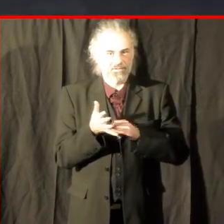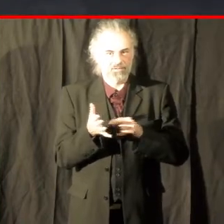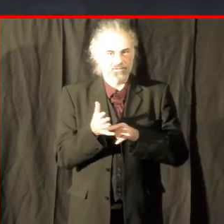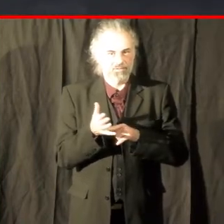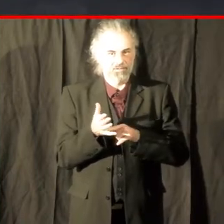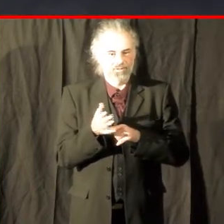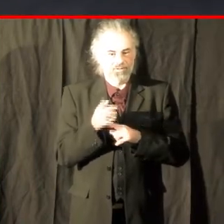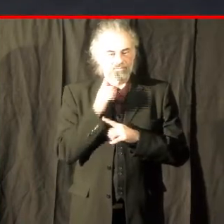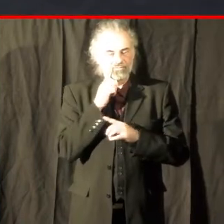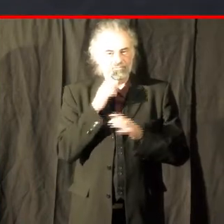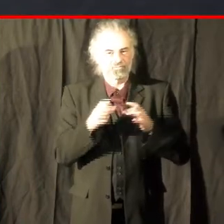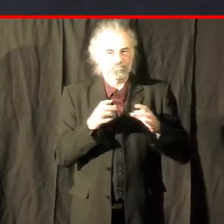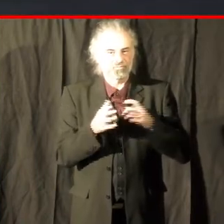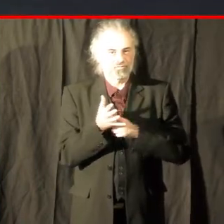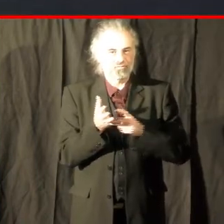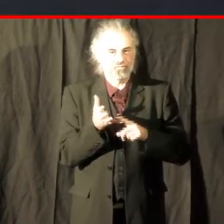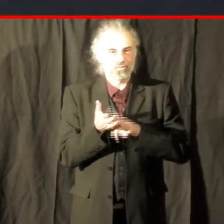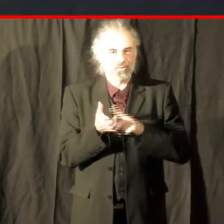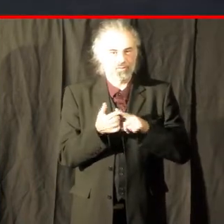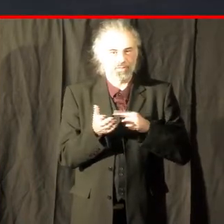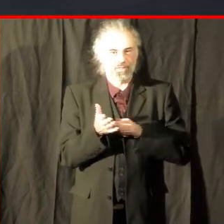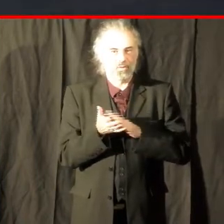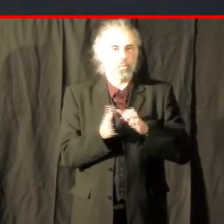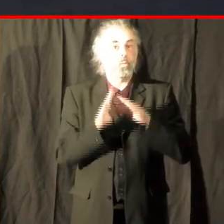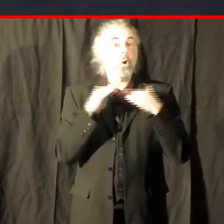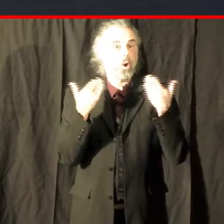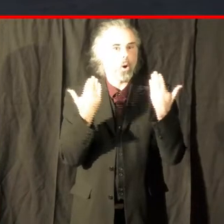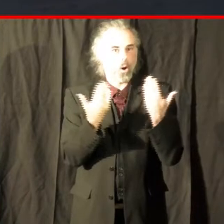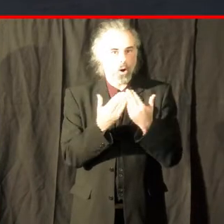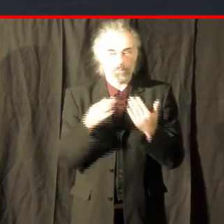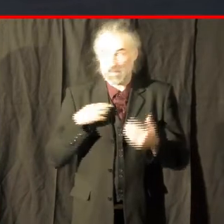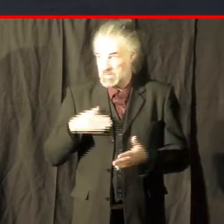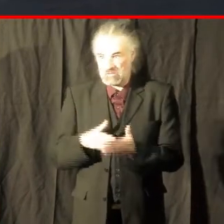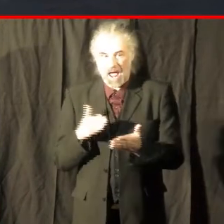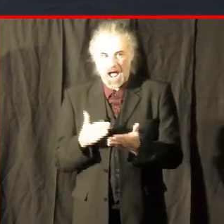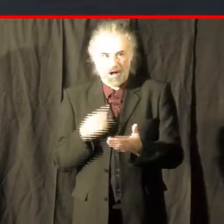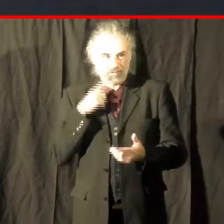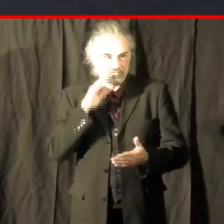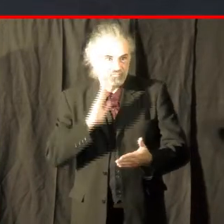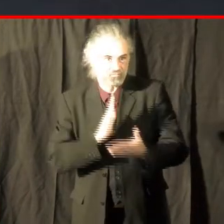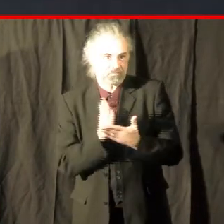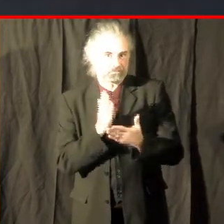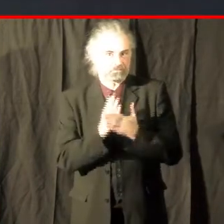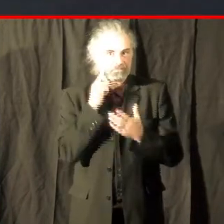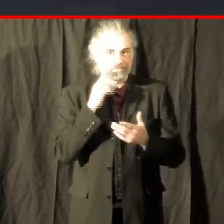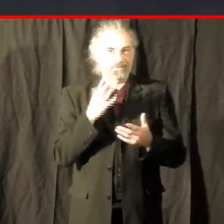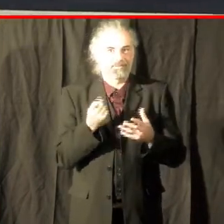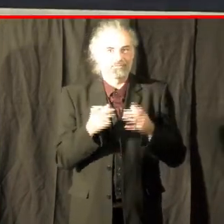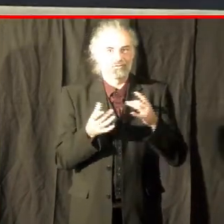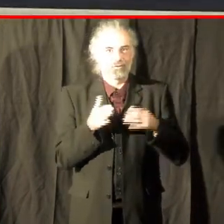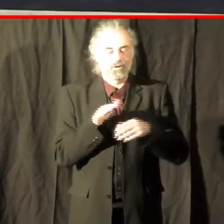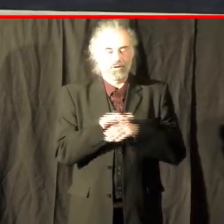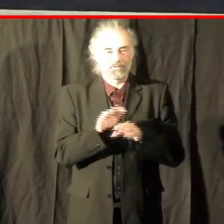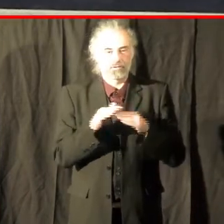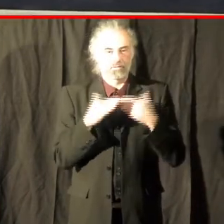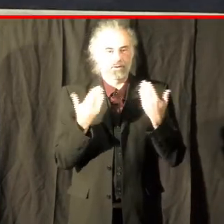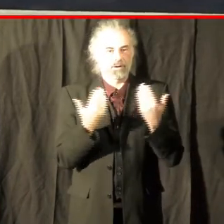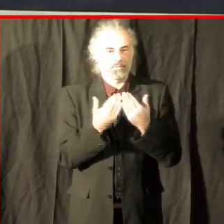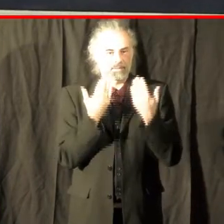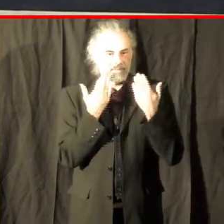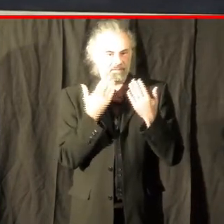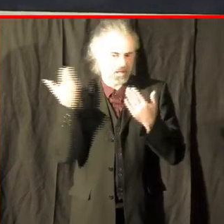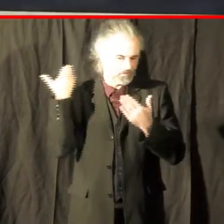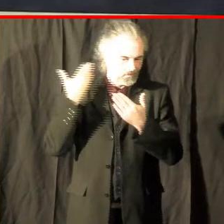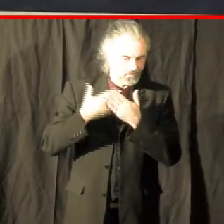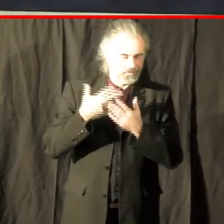the World. We have lots to thank science for, particularly, well, for a very long time, but particularly over the last 18 months